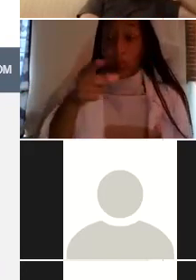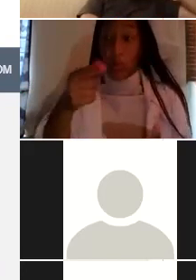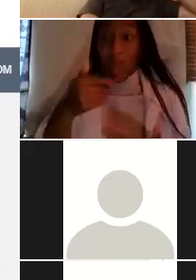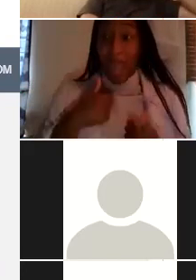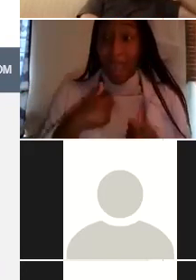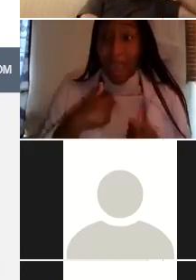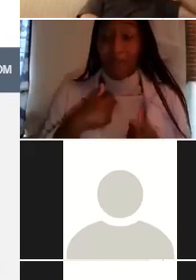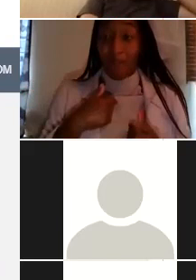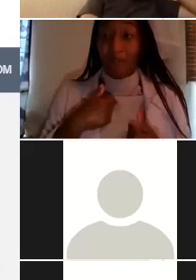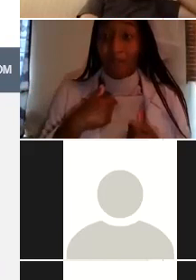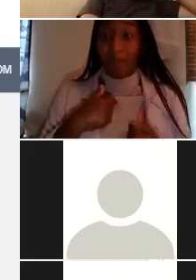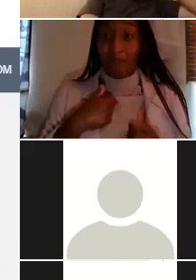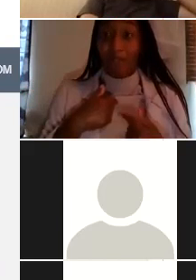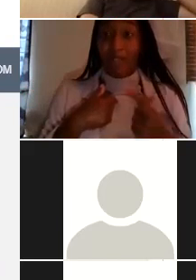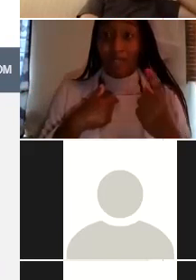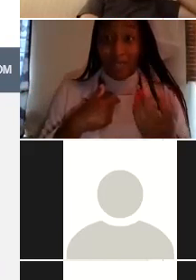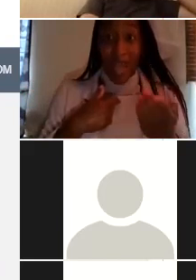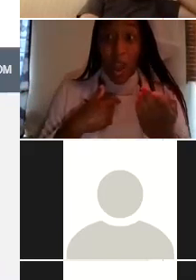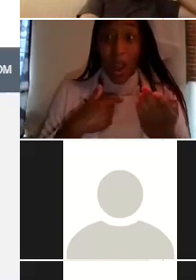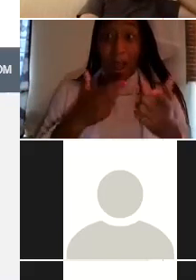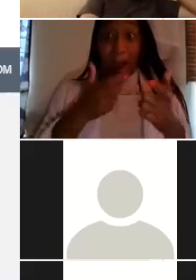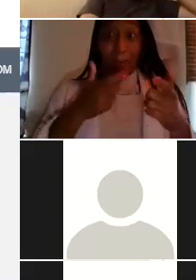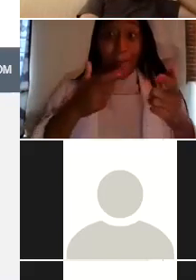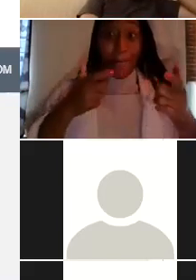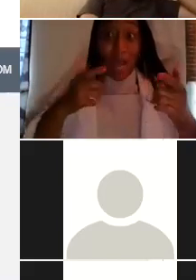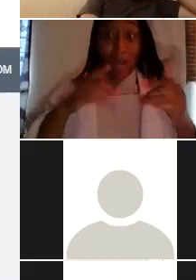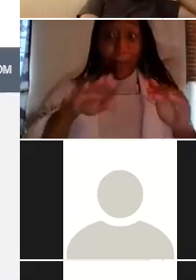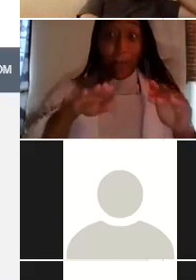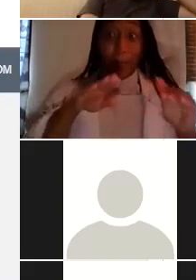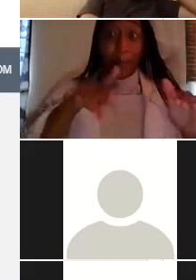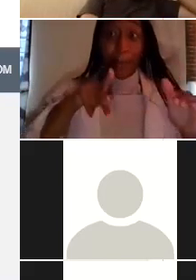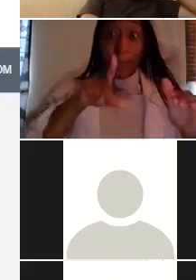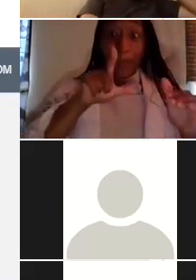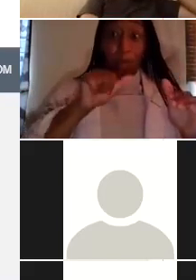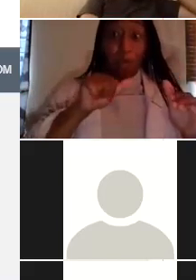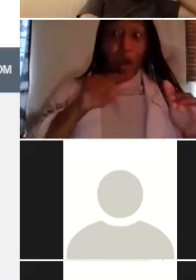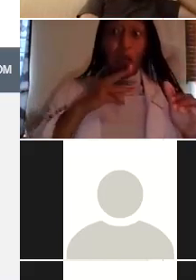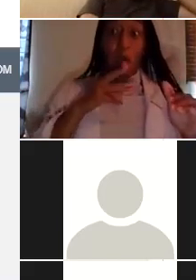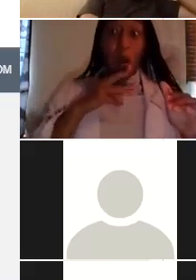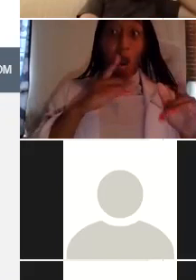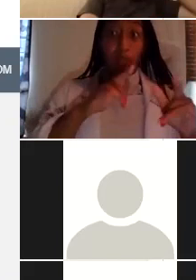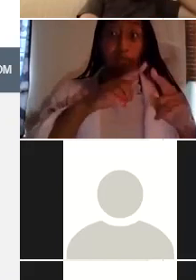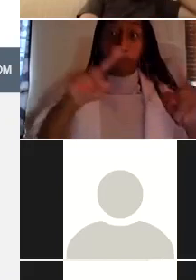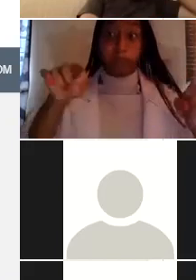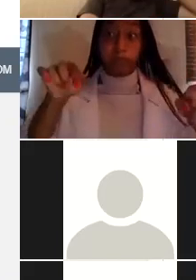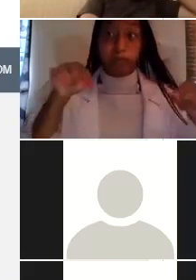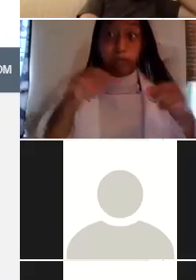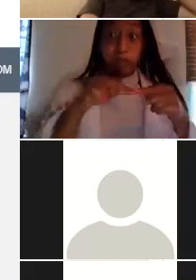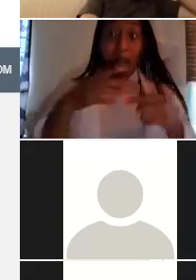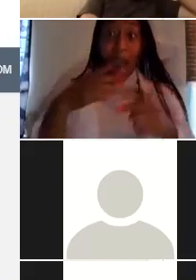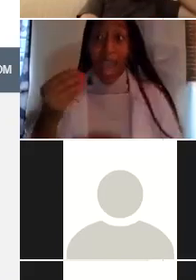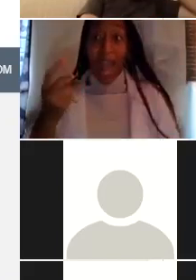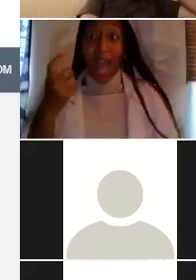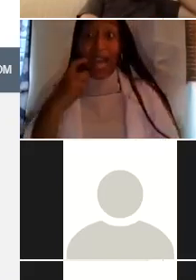have a glass of water and a big swimming pool of water, and they be at the same temperature, okay?